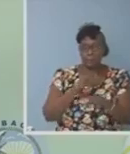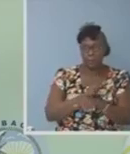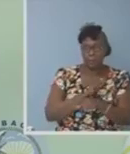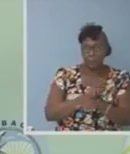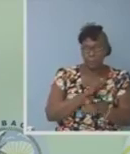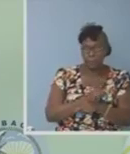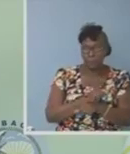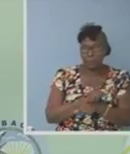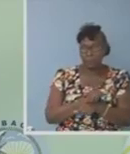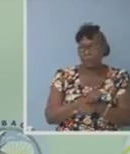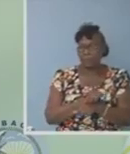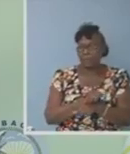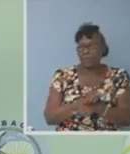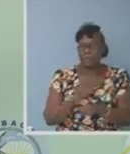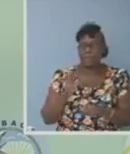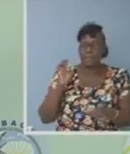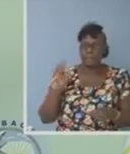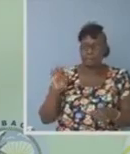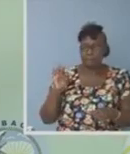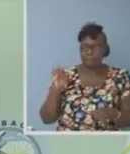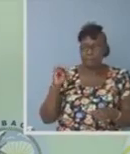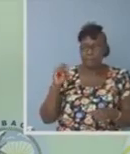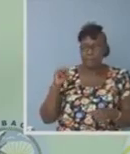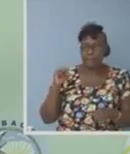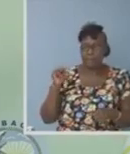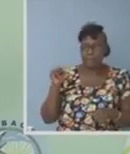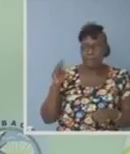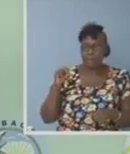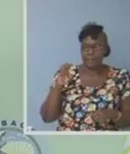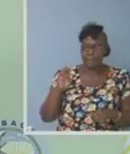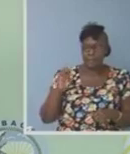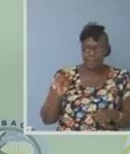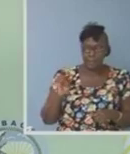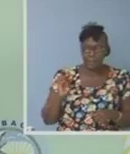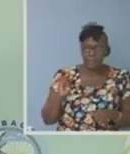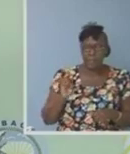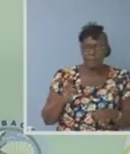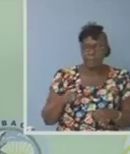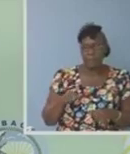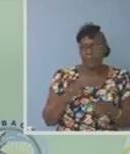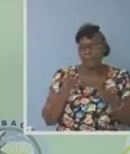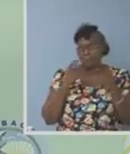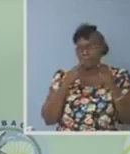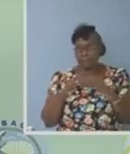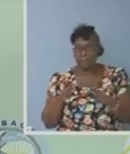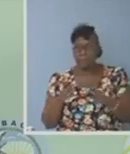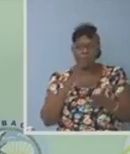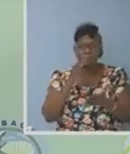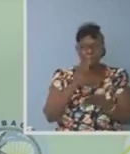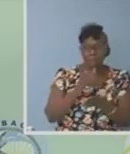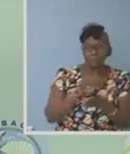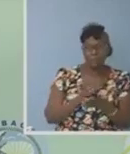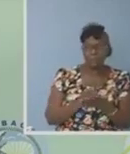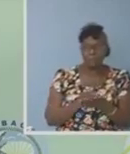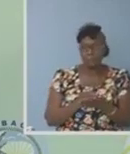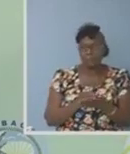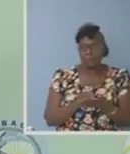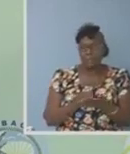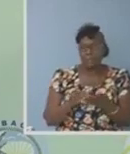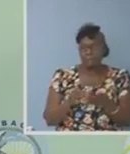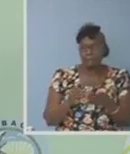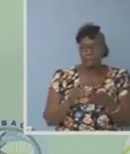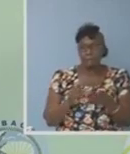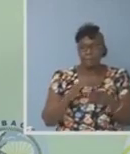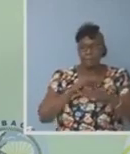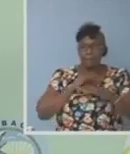where we are looking to see as best as possible how we could limit the persons coming to the office. So we